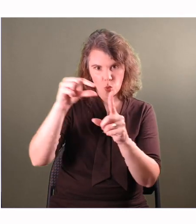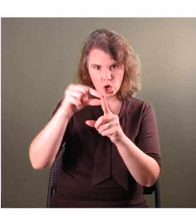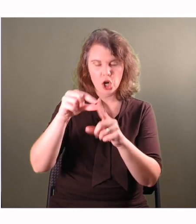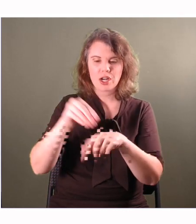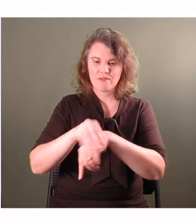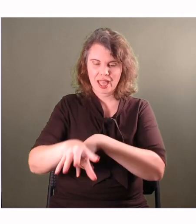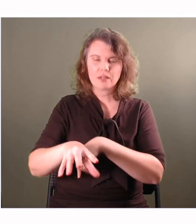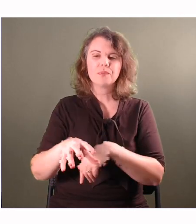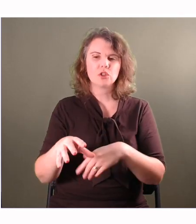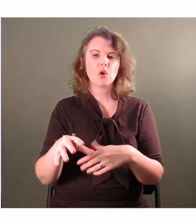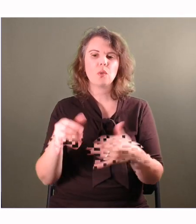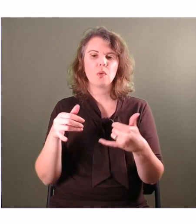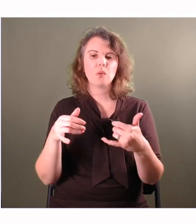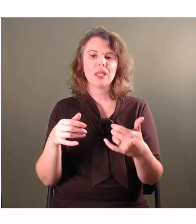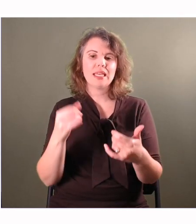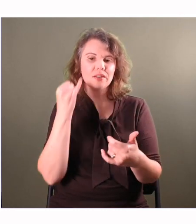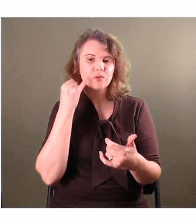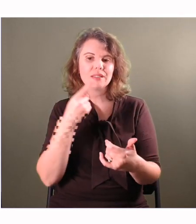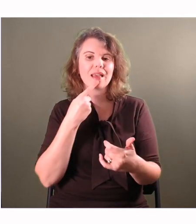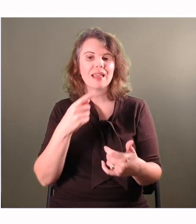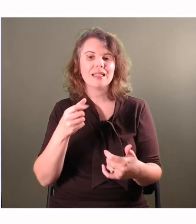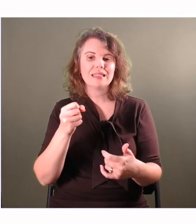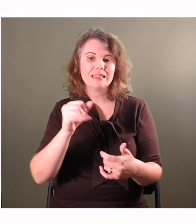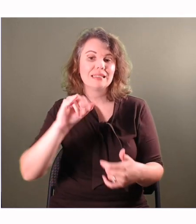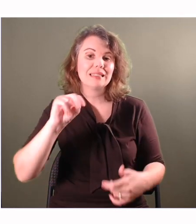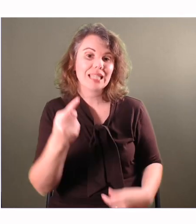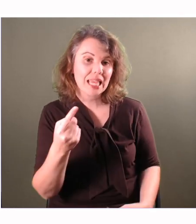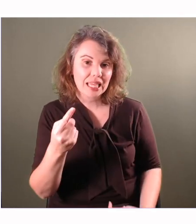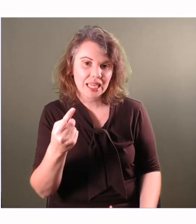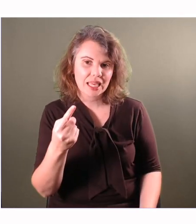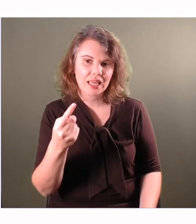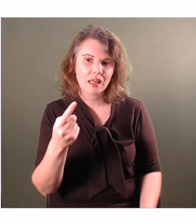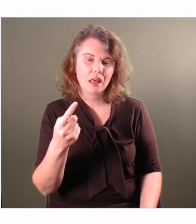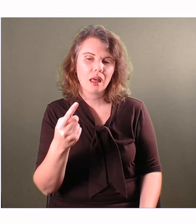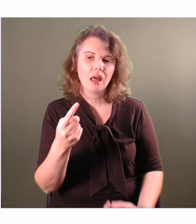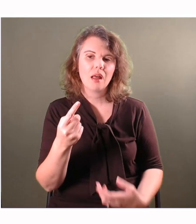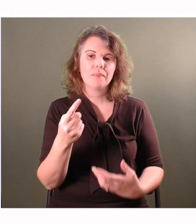the phonotactic regularity effect. So let's have it try to say sing.